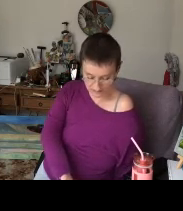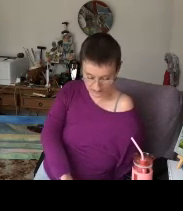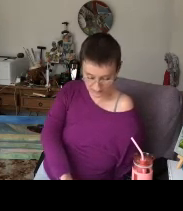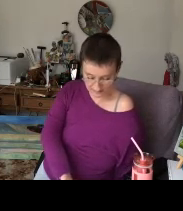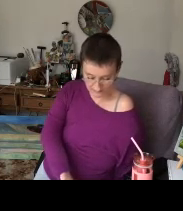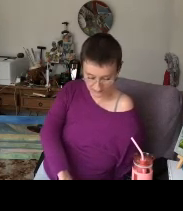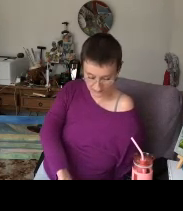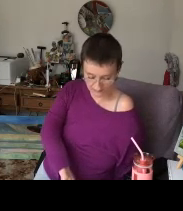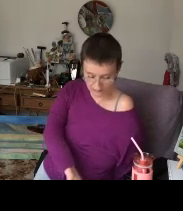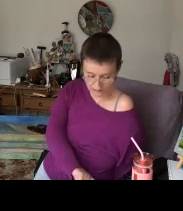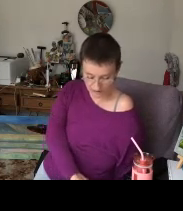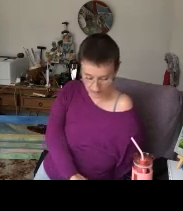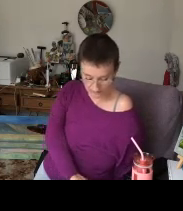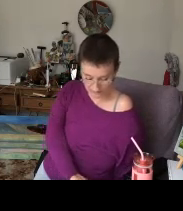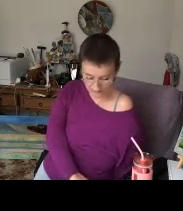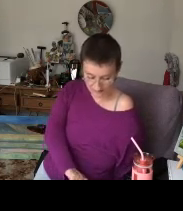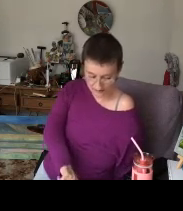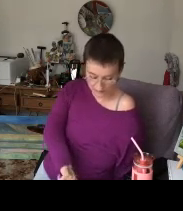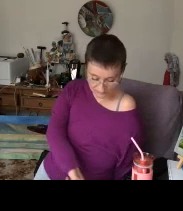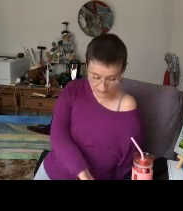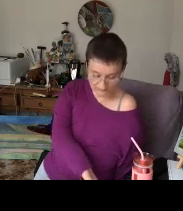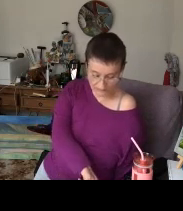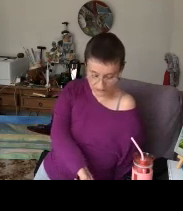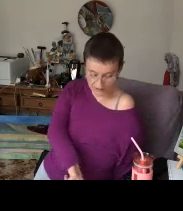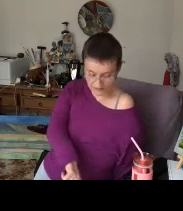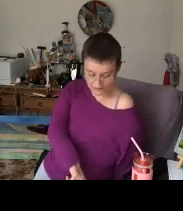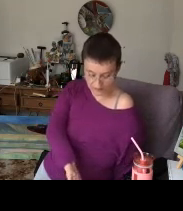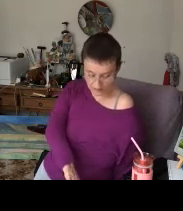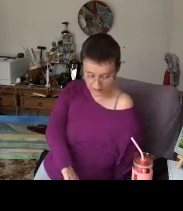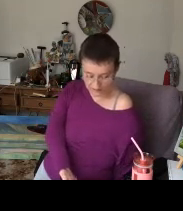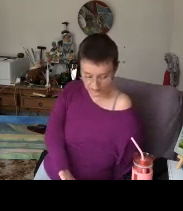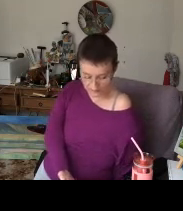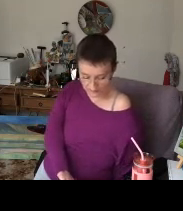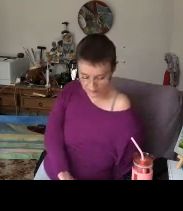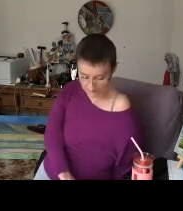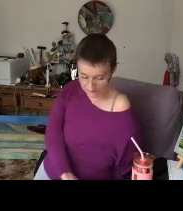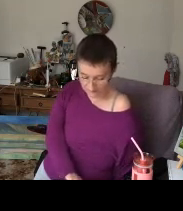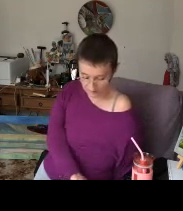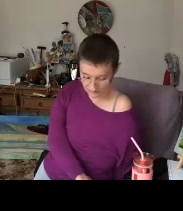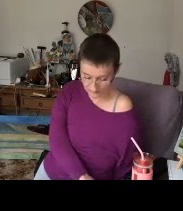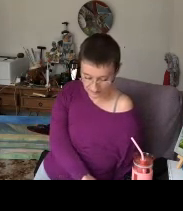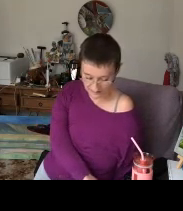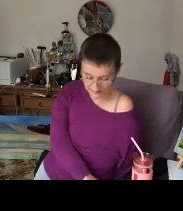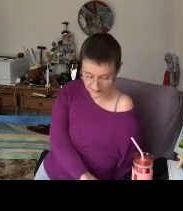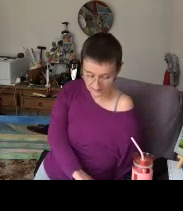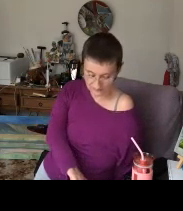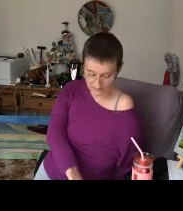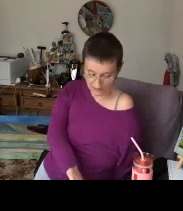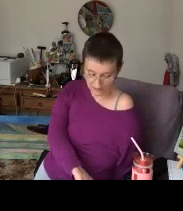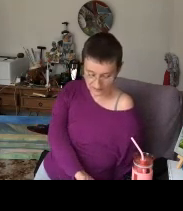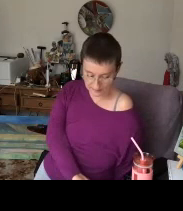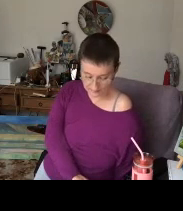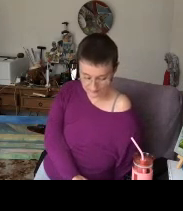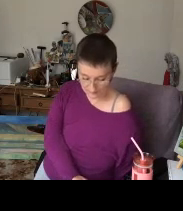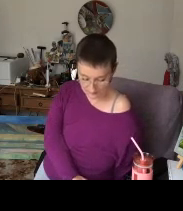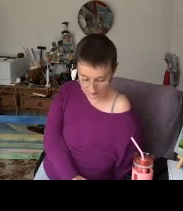to zoom in a little bit. We've got the John O'Confra with some of the drawings that the public have done around the bottom there. We've